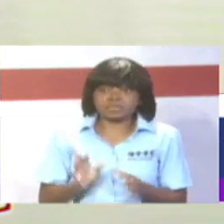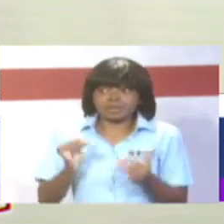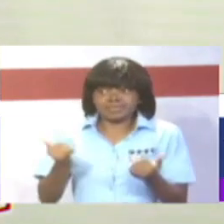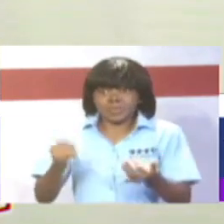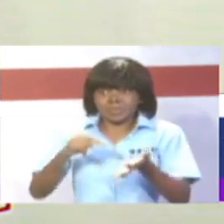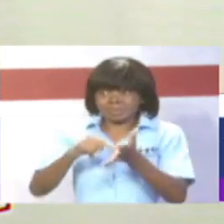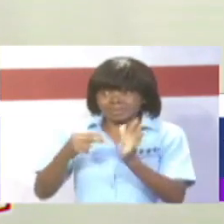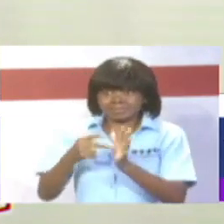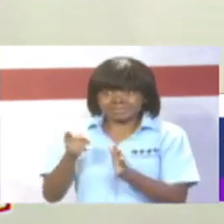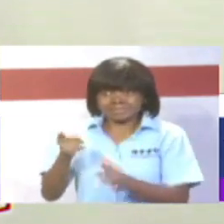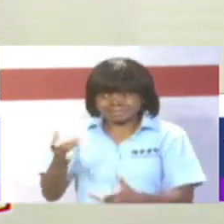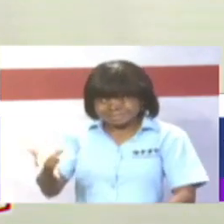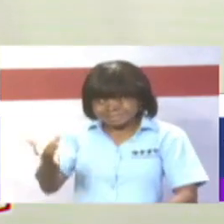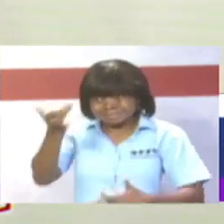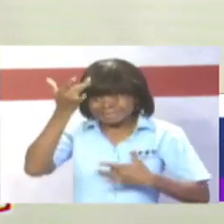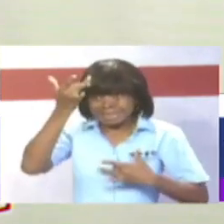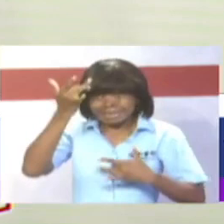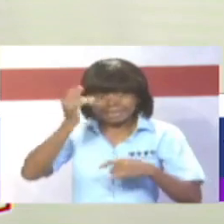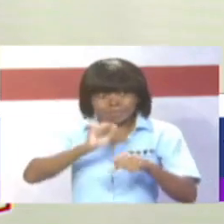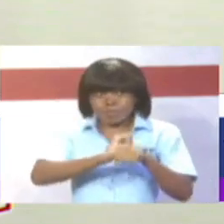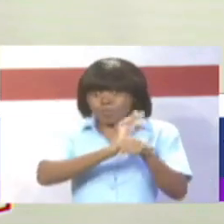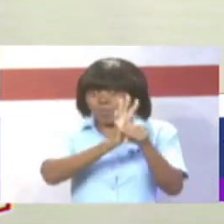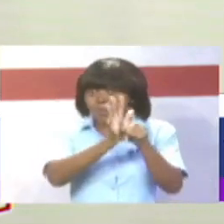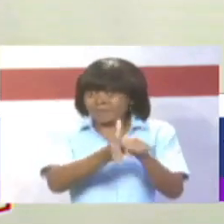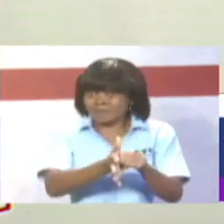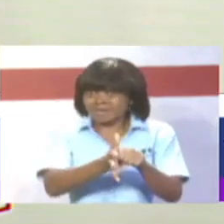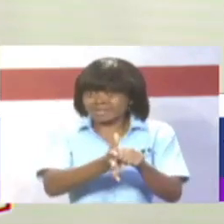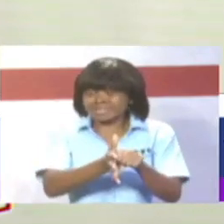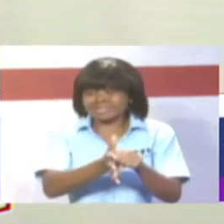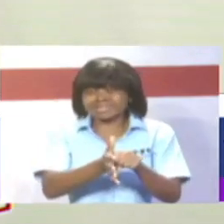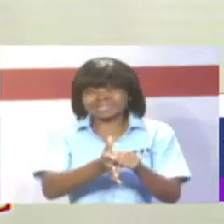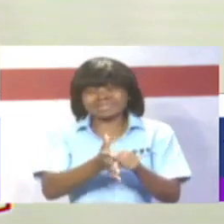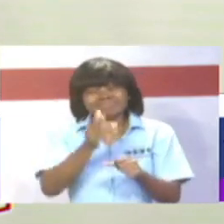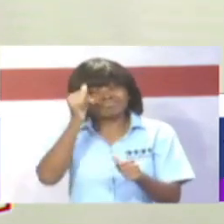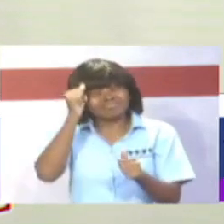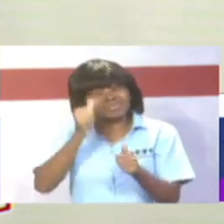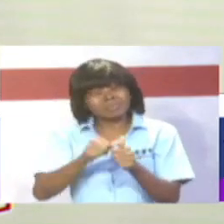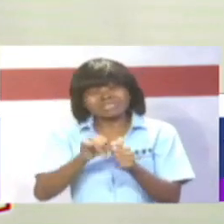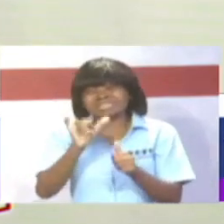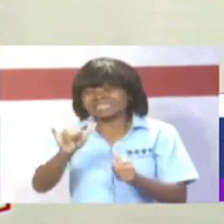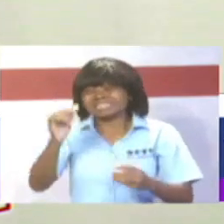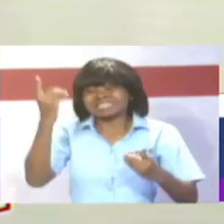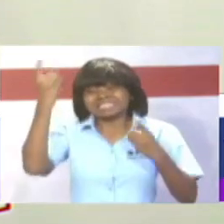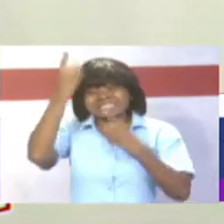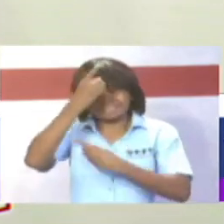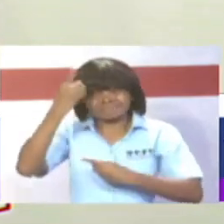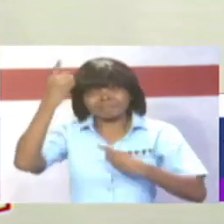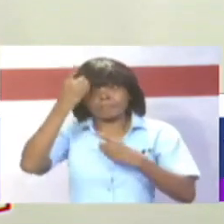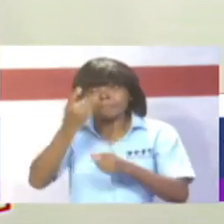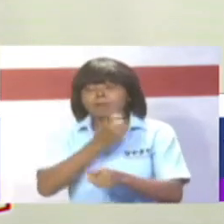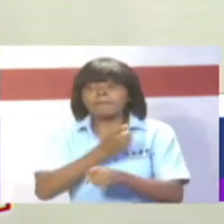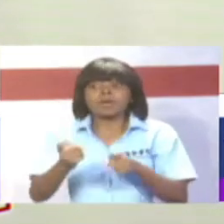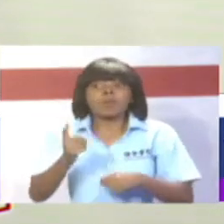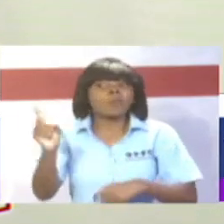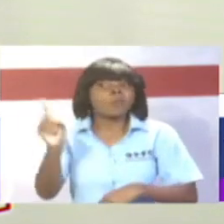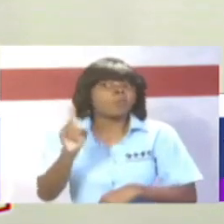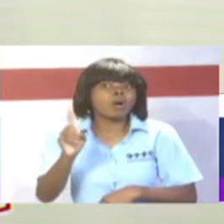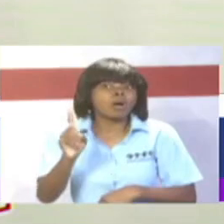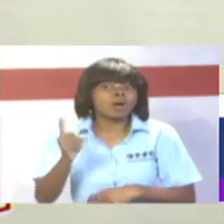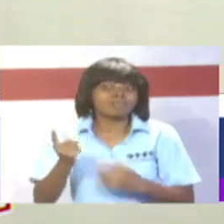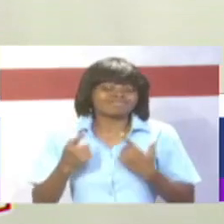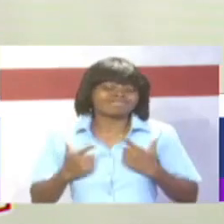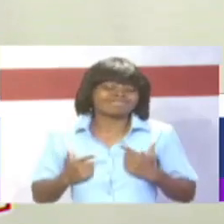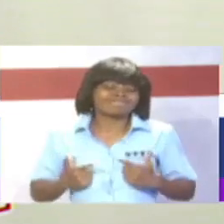exchange. So, COVID 19 being a respiratory disease makes it even worse, especially if you're a chronic